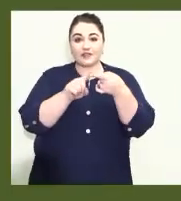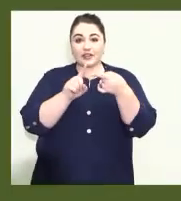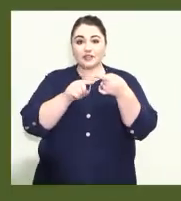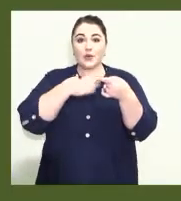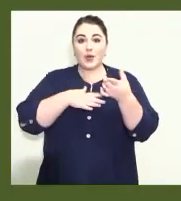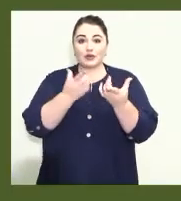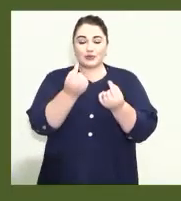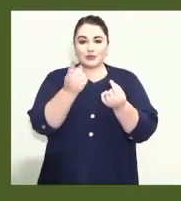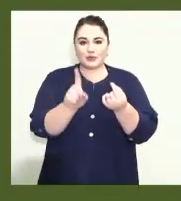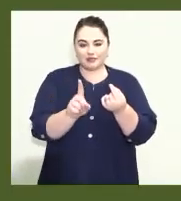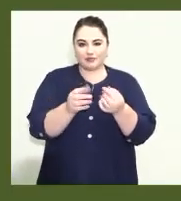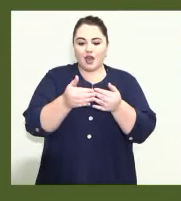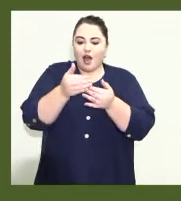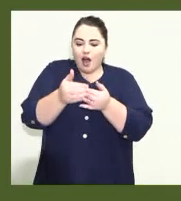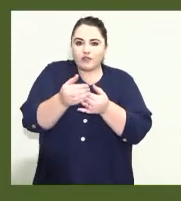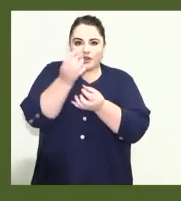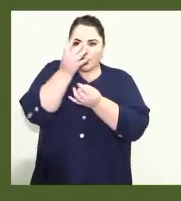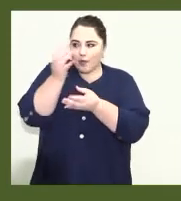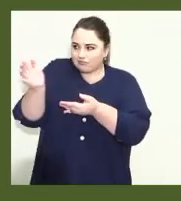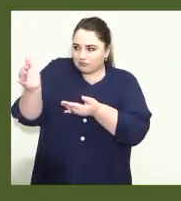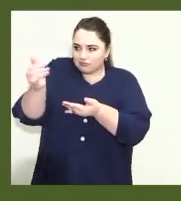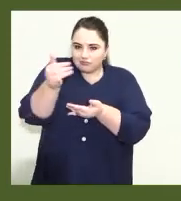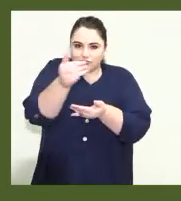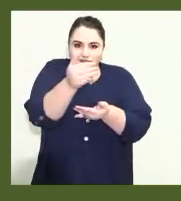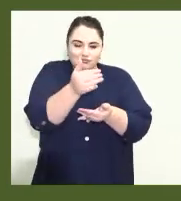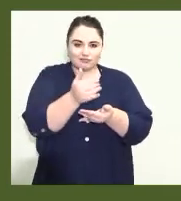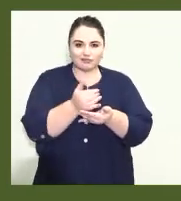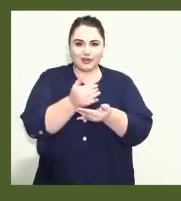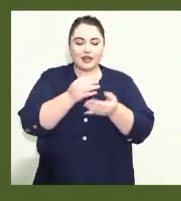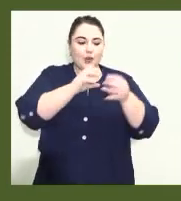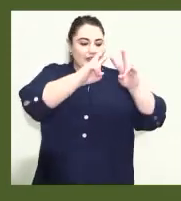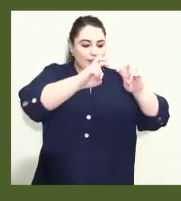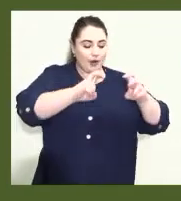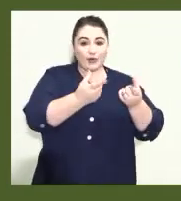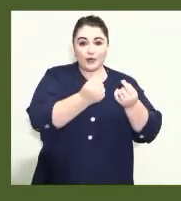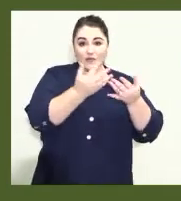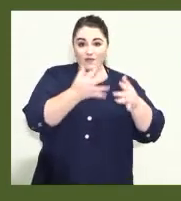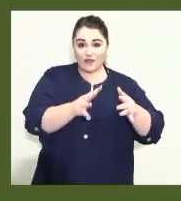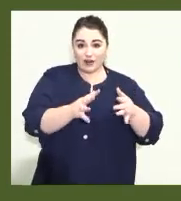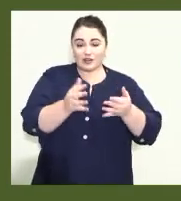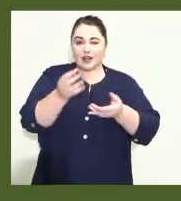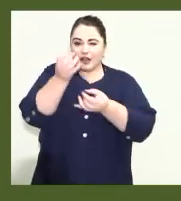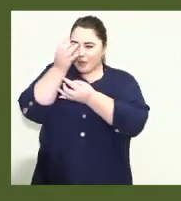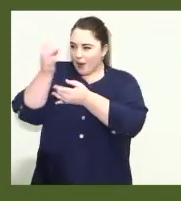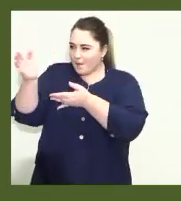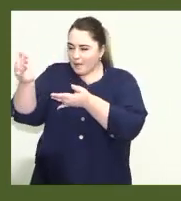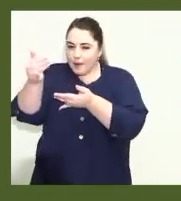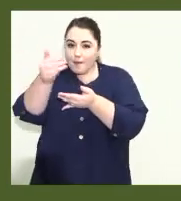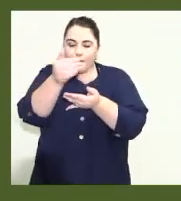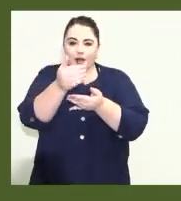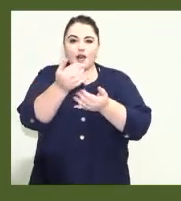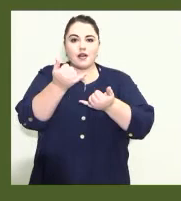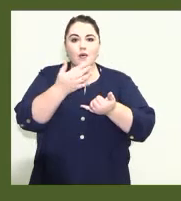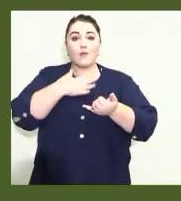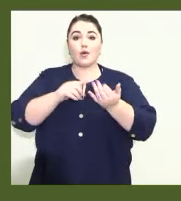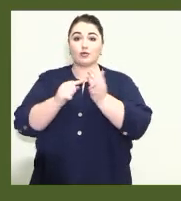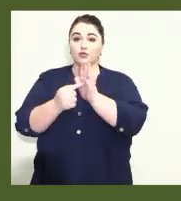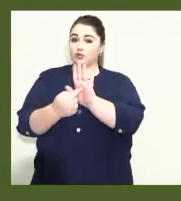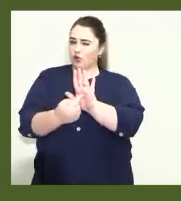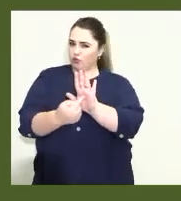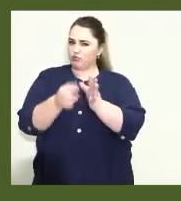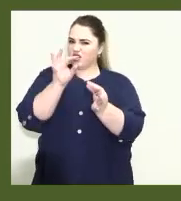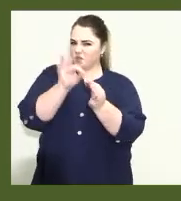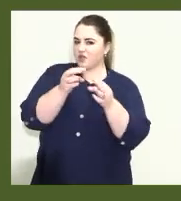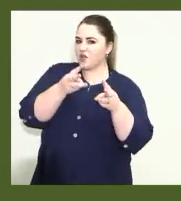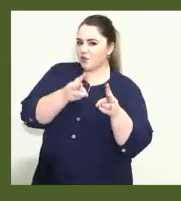The first thing that you want to do after collecting the data and you've done the experiment, you collect it, you want to present it